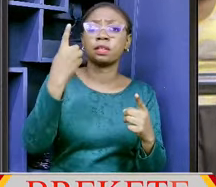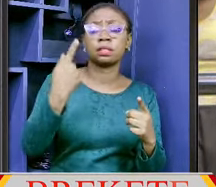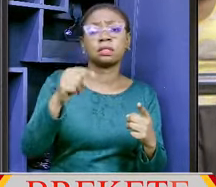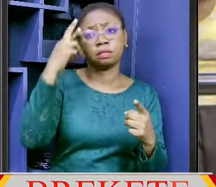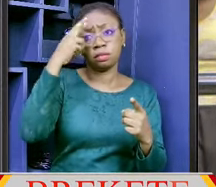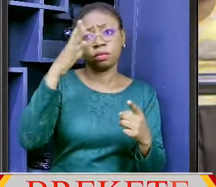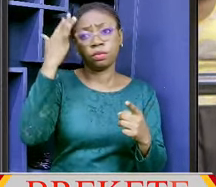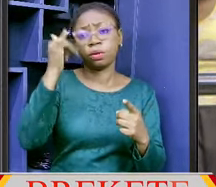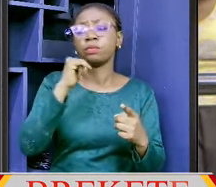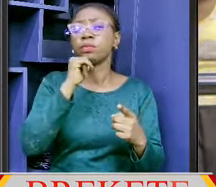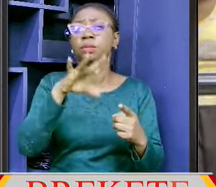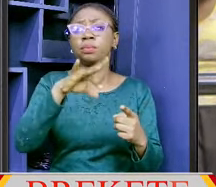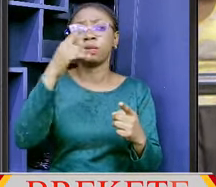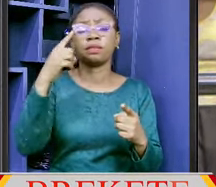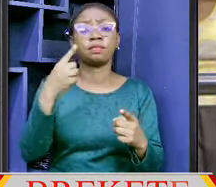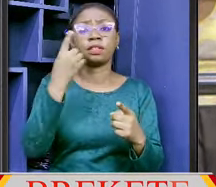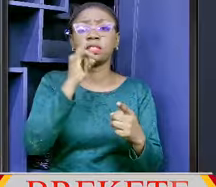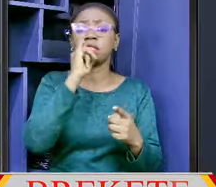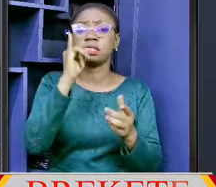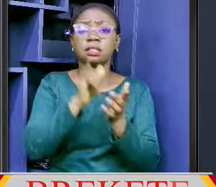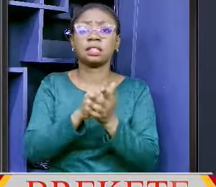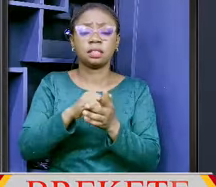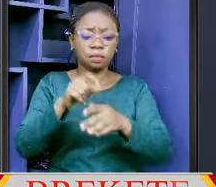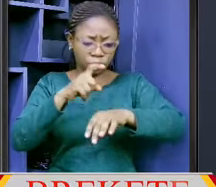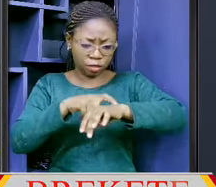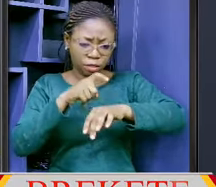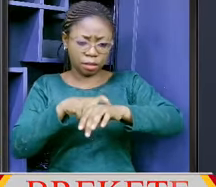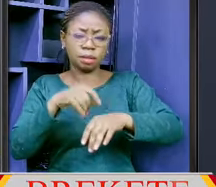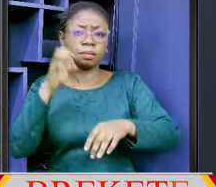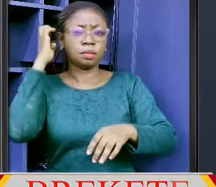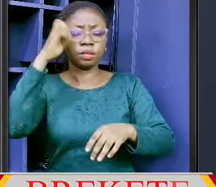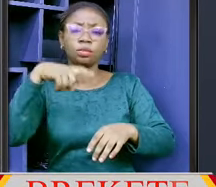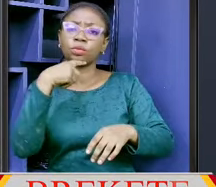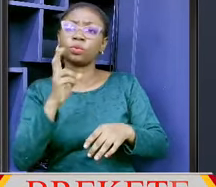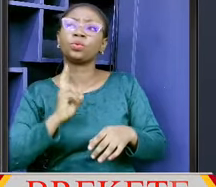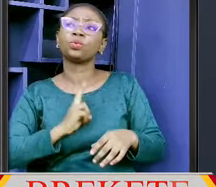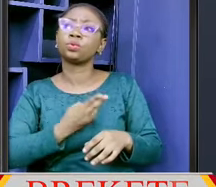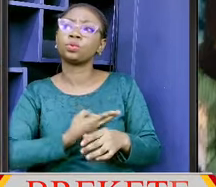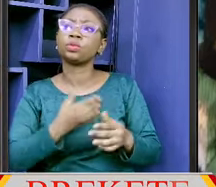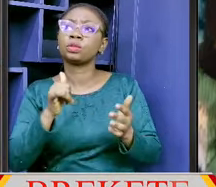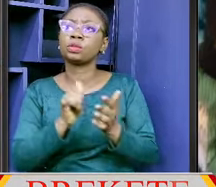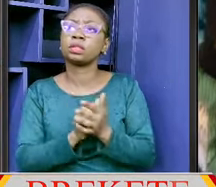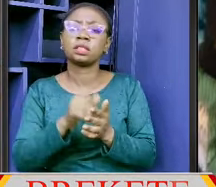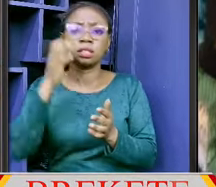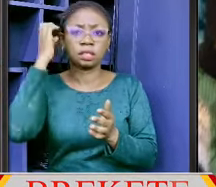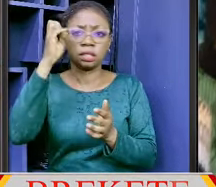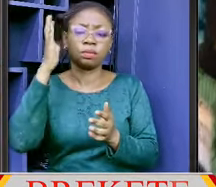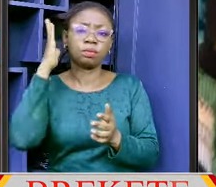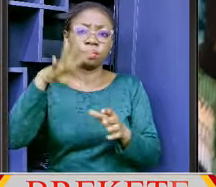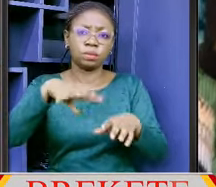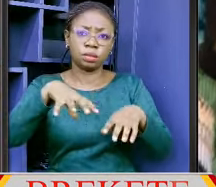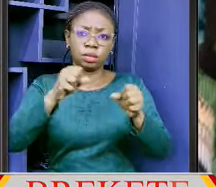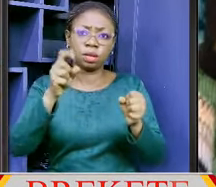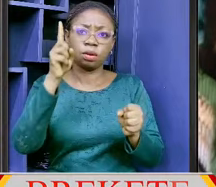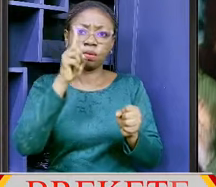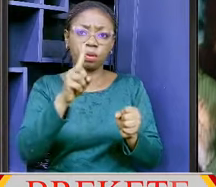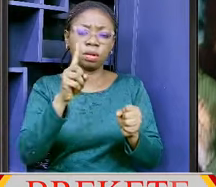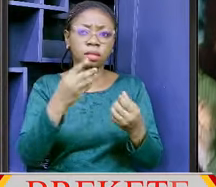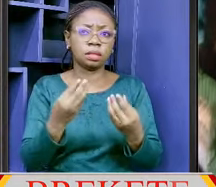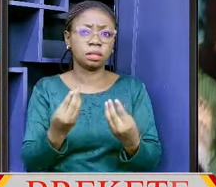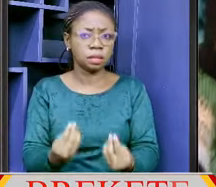why he will not pick first is that there was a time that he told us, which is true, that he would take one land because he had a